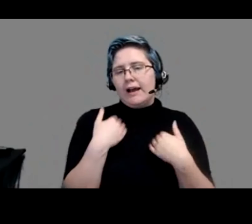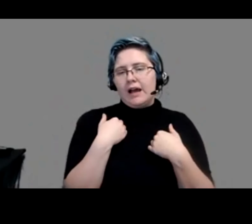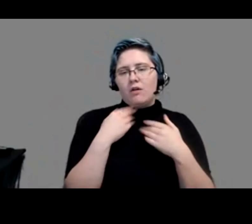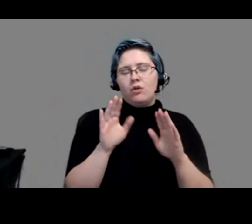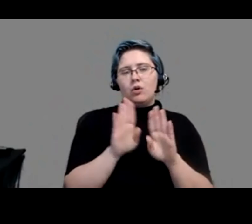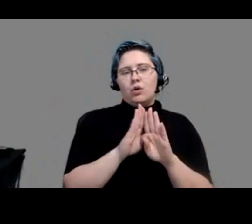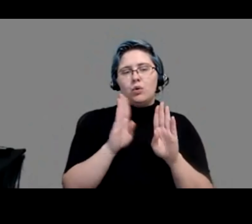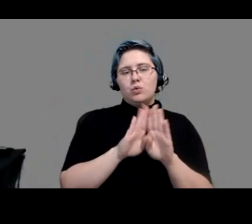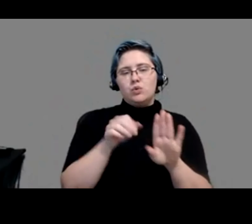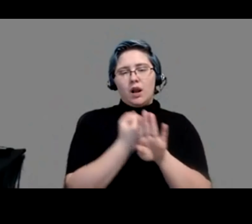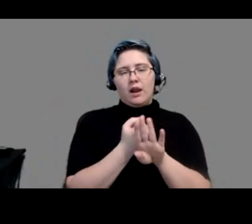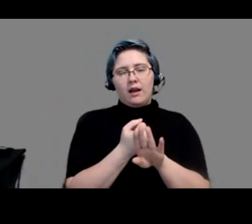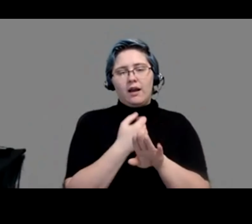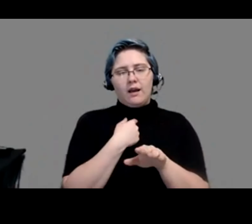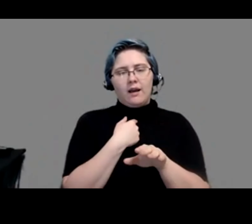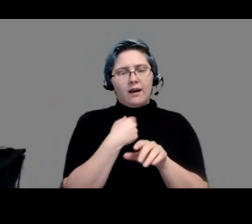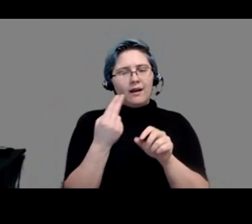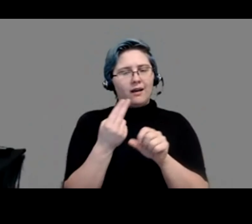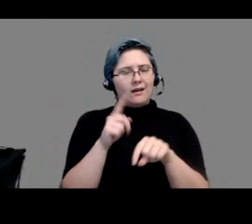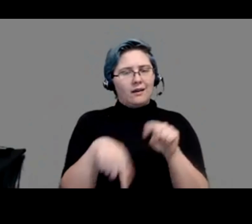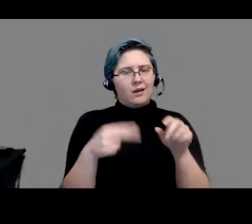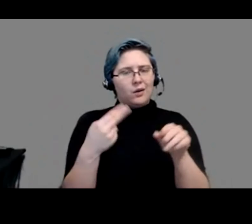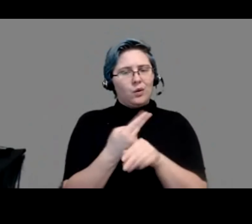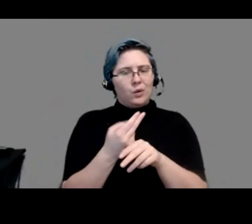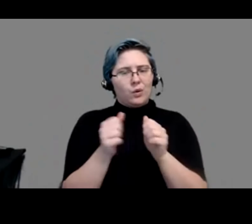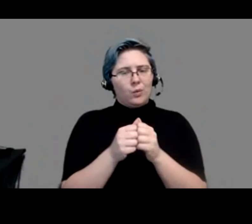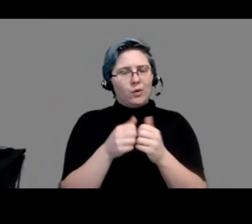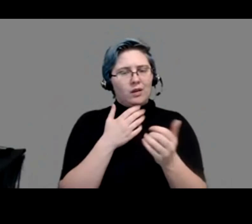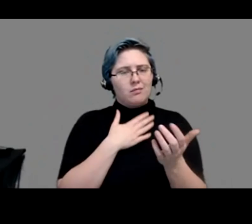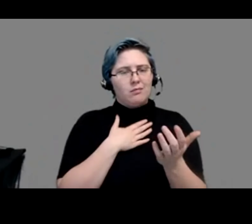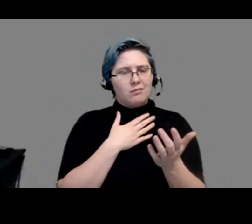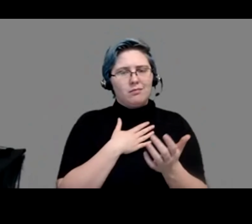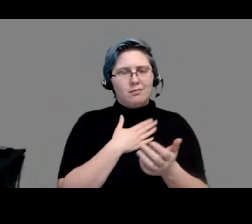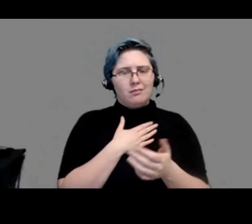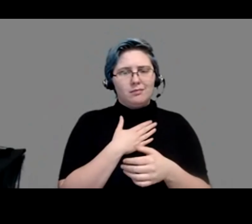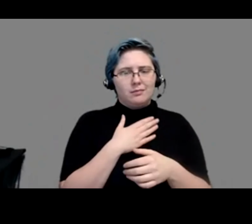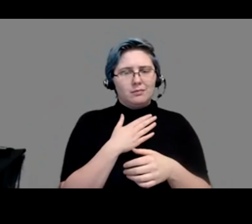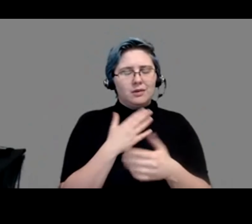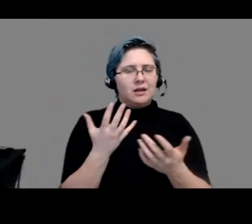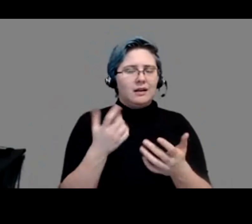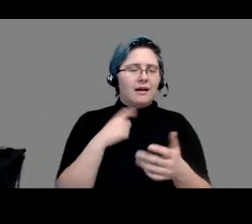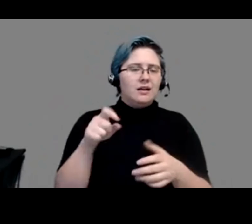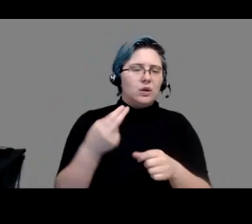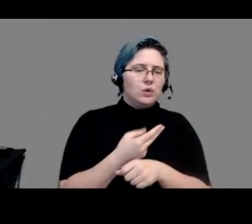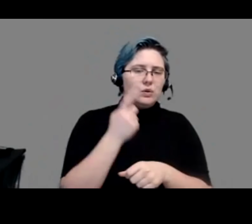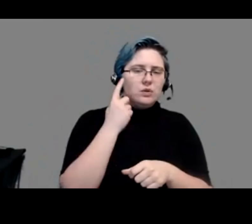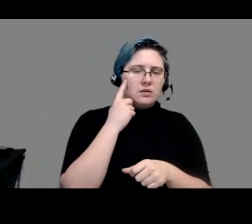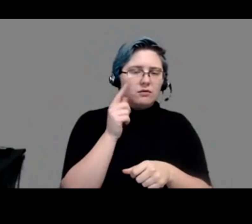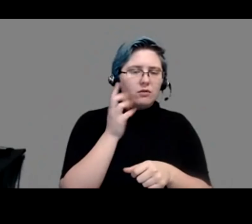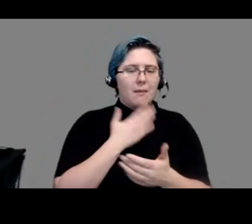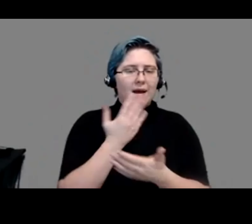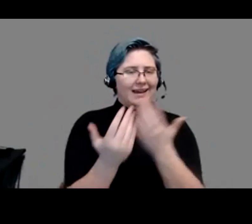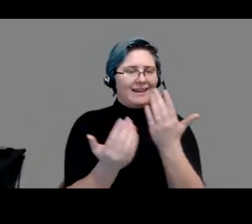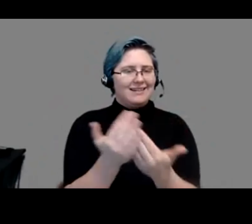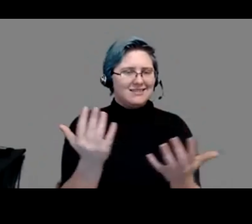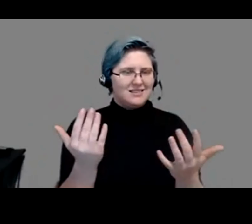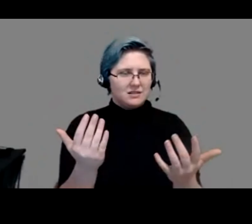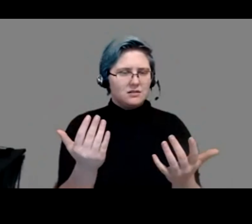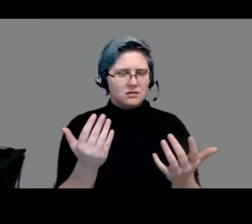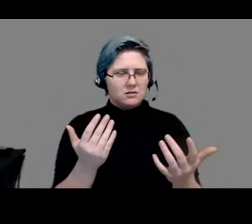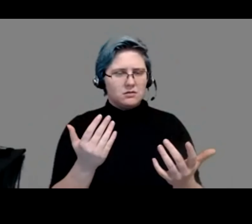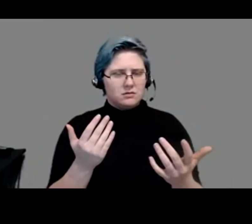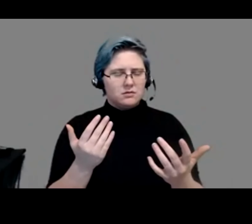lock that I can't use with my I have to use it for my hand. And